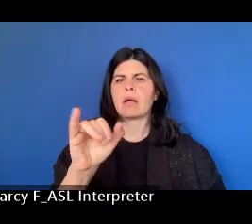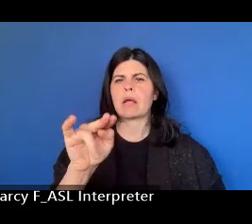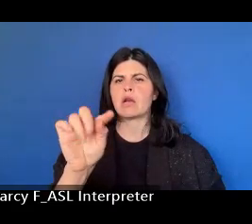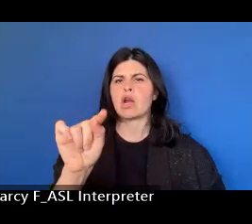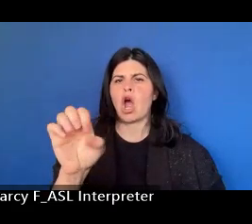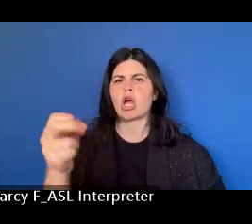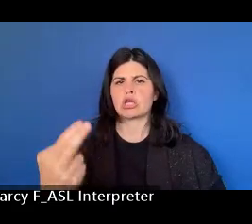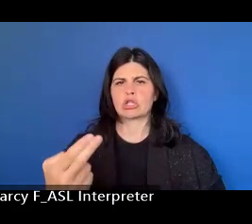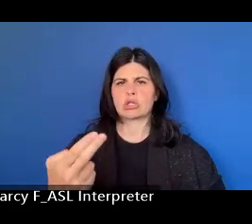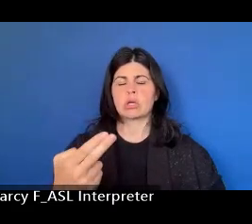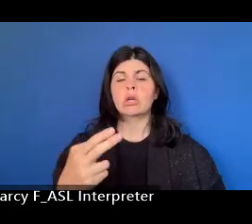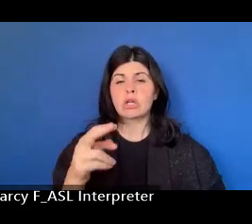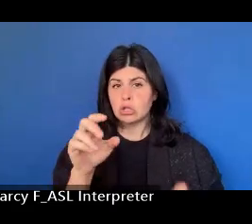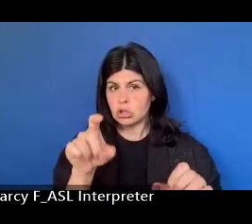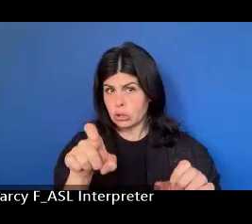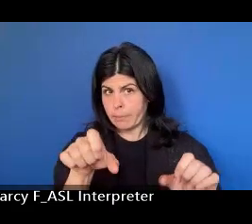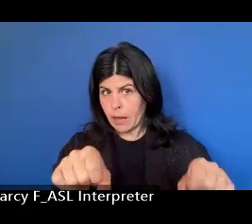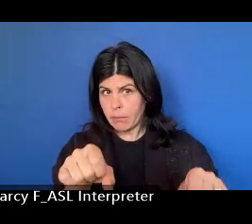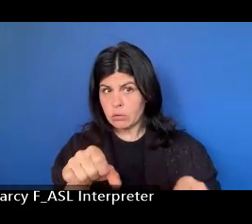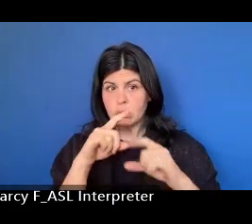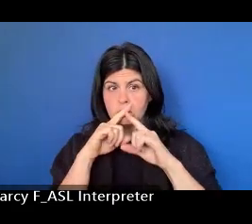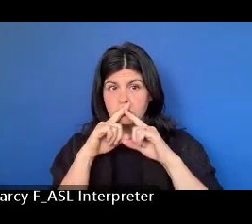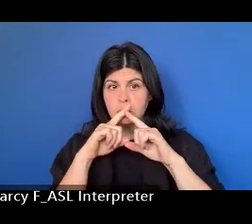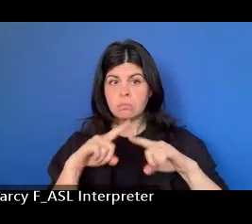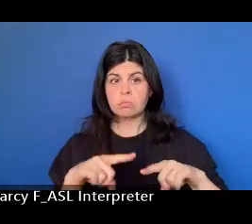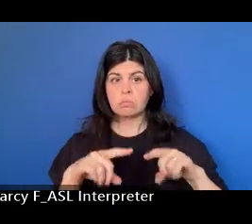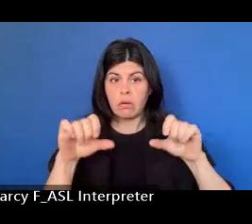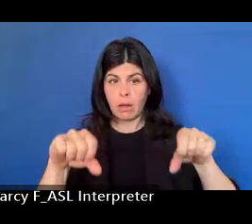Robin, you should be able to unmute yourself.